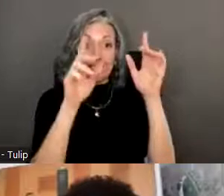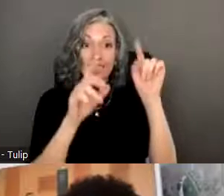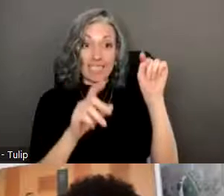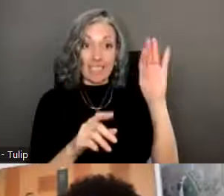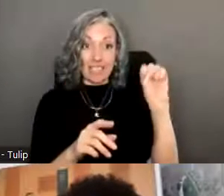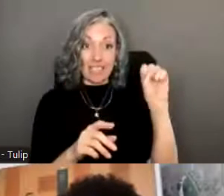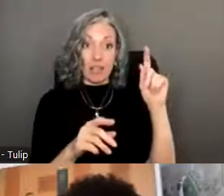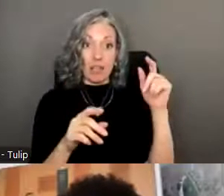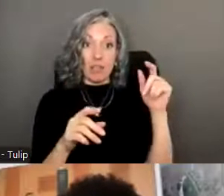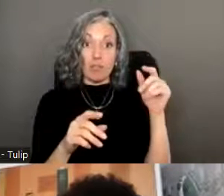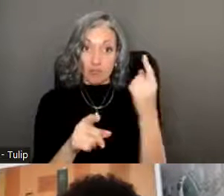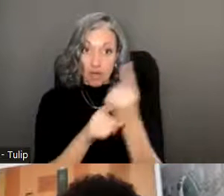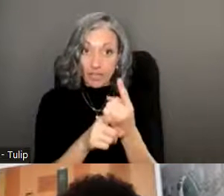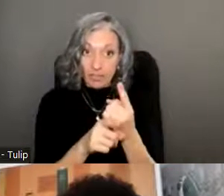Susan?